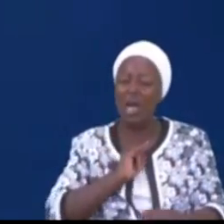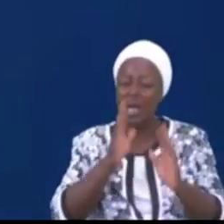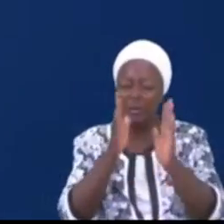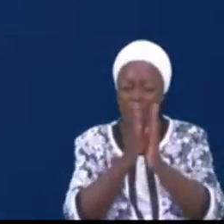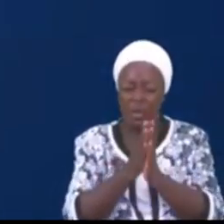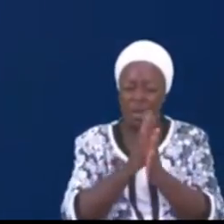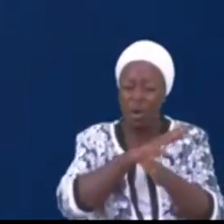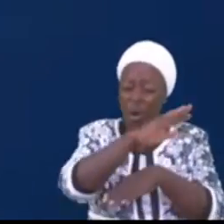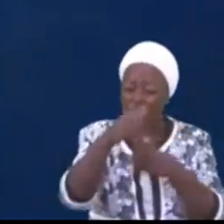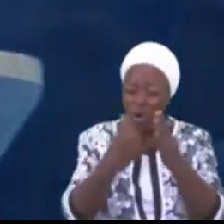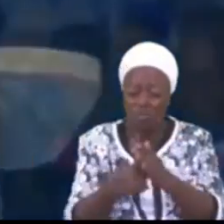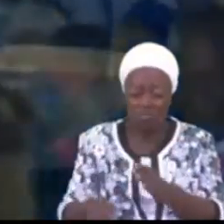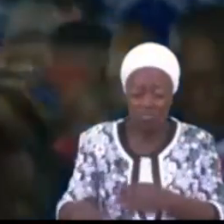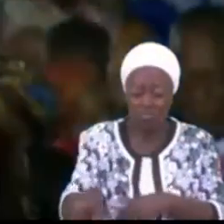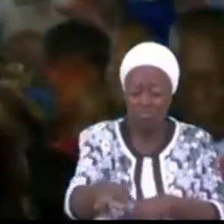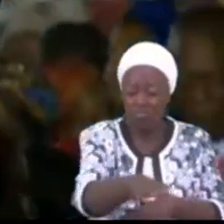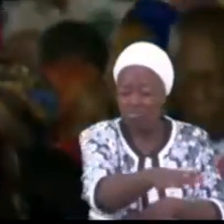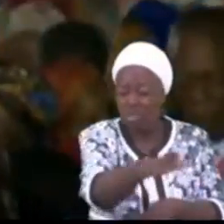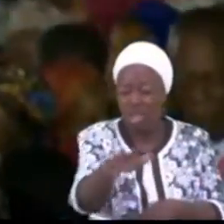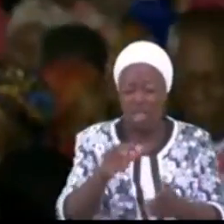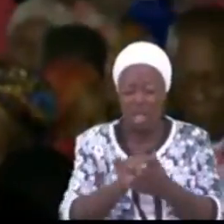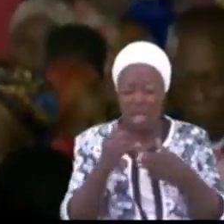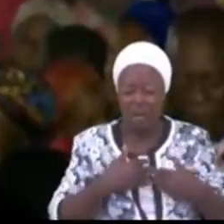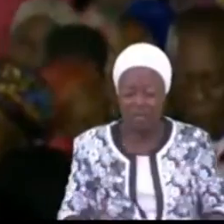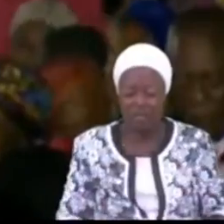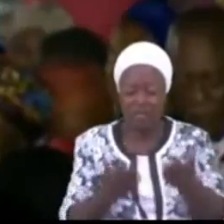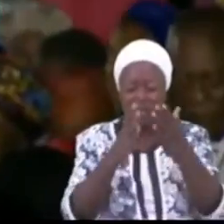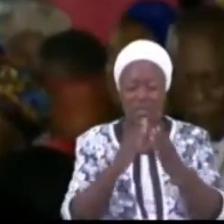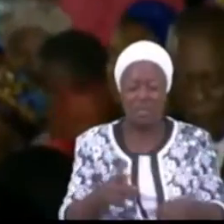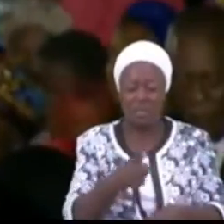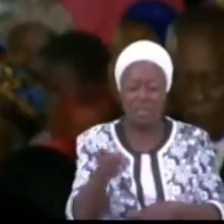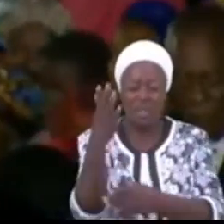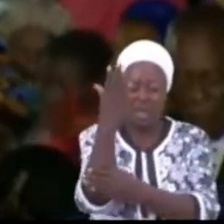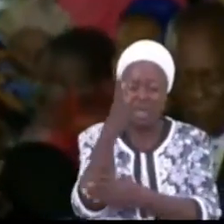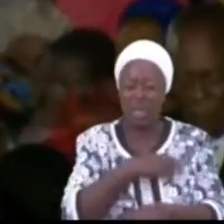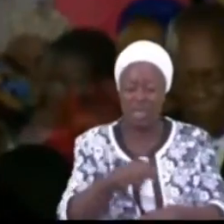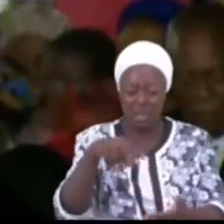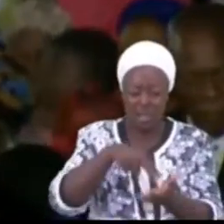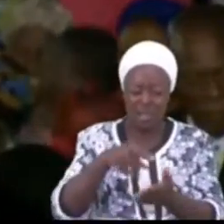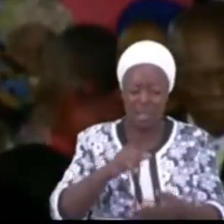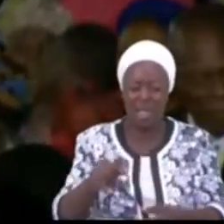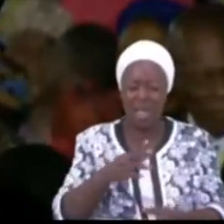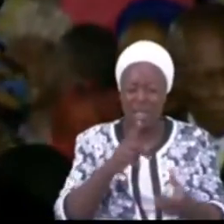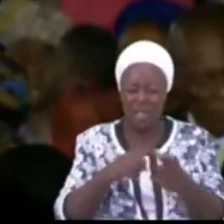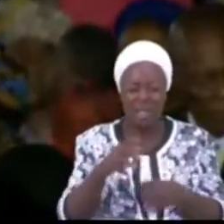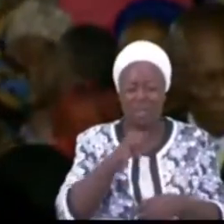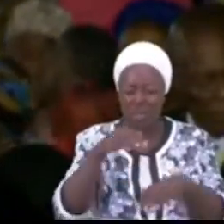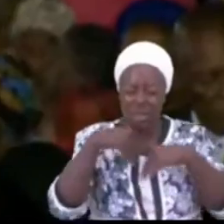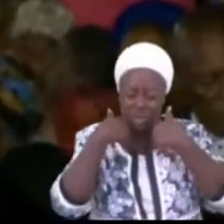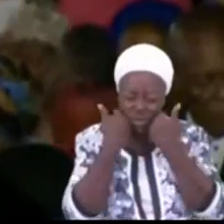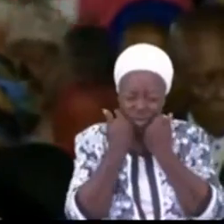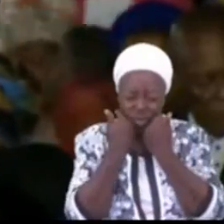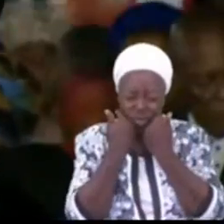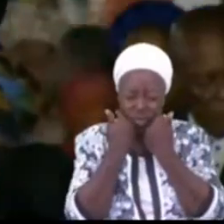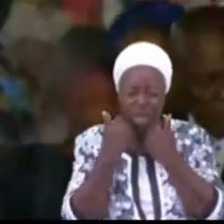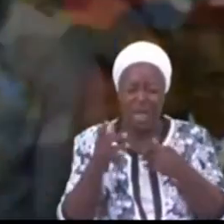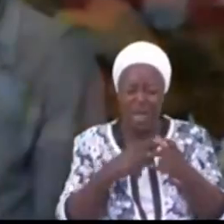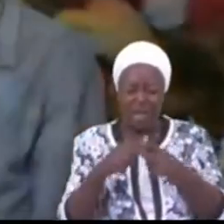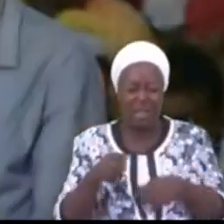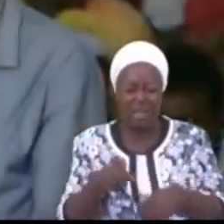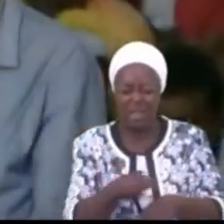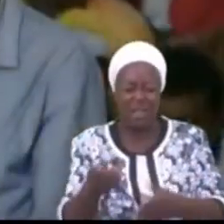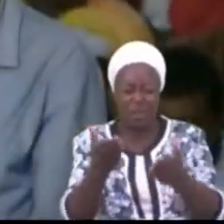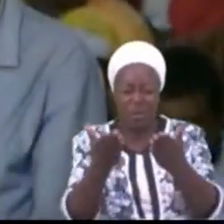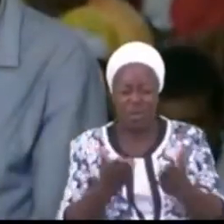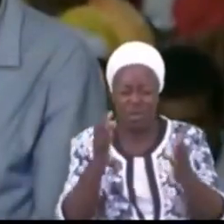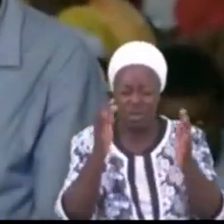all these who have raised up their hands and who are standing and they're not ashamed and they want